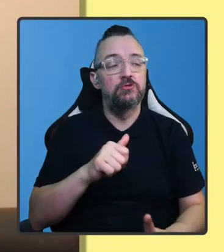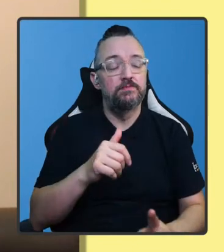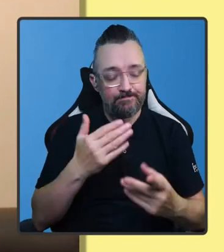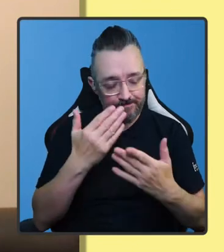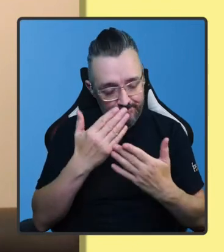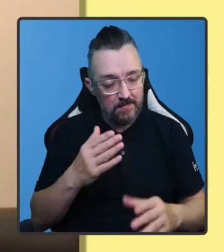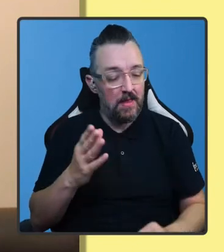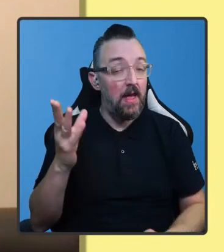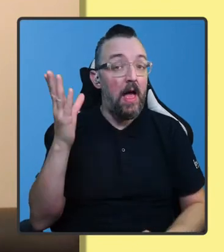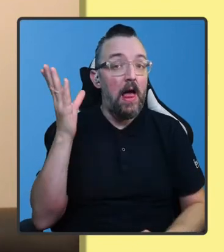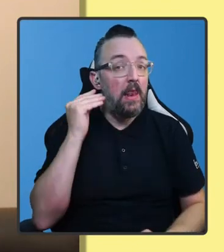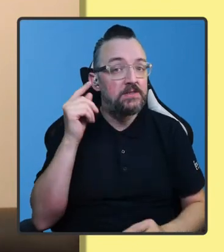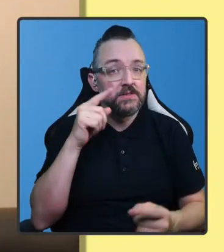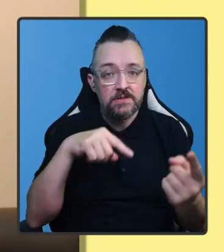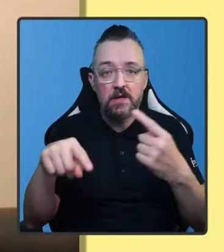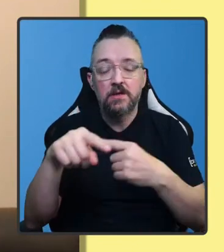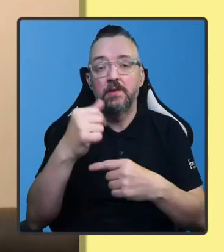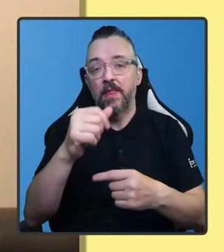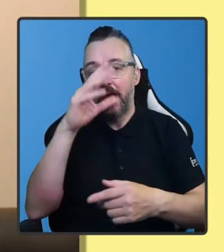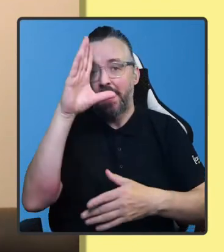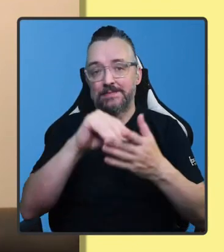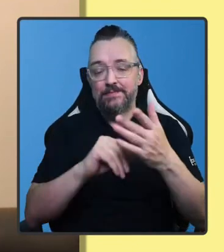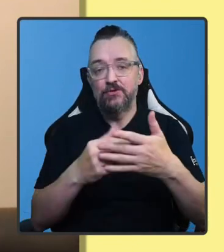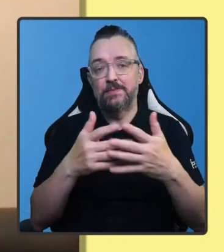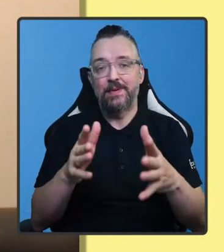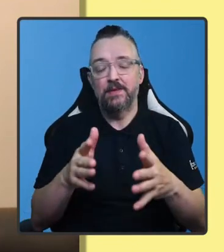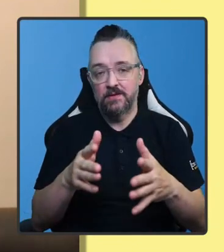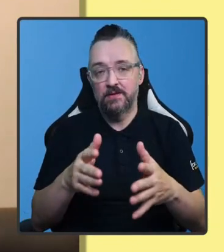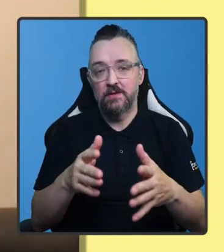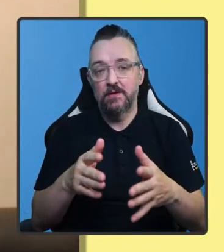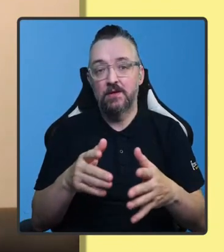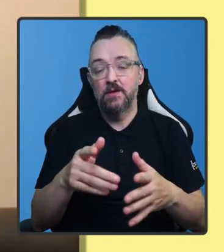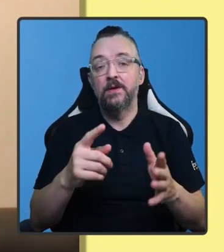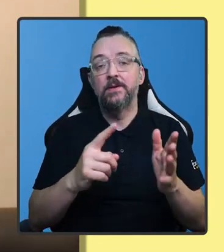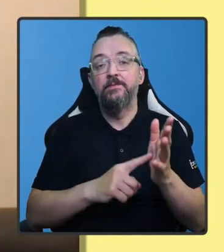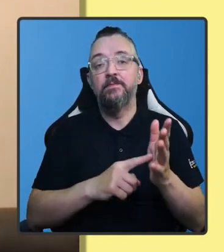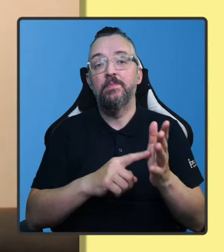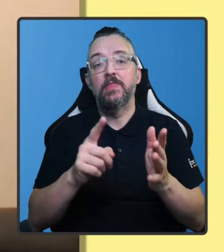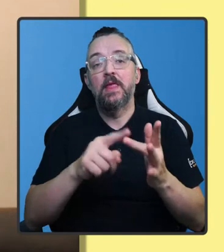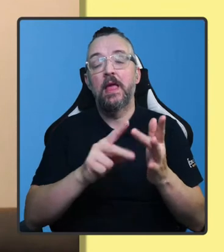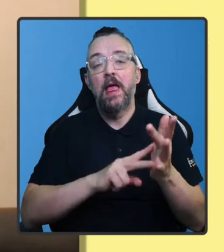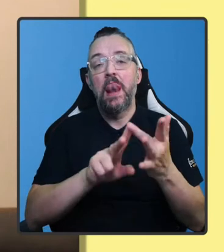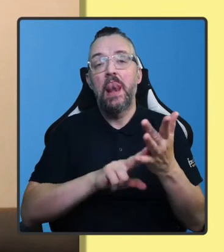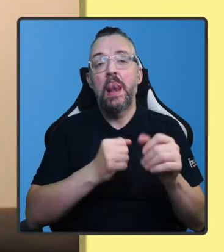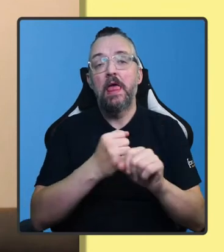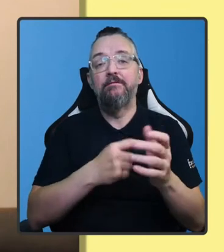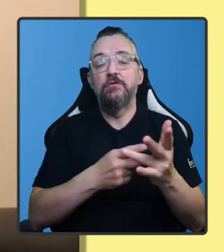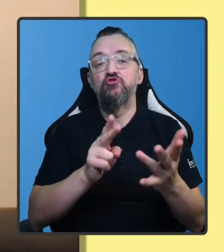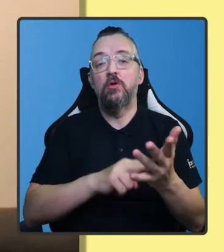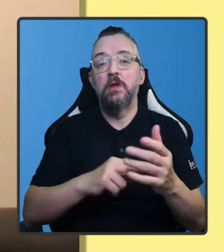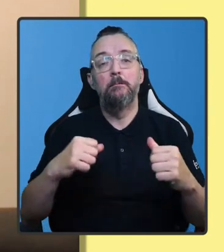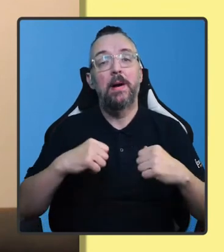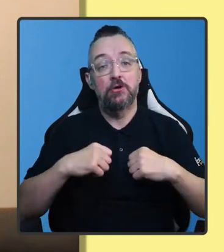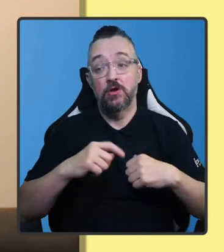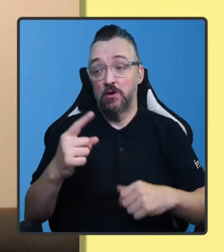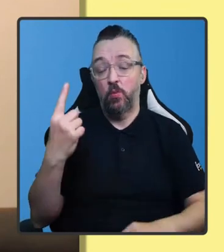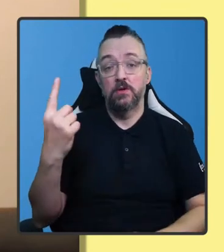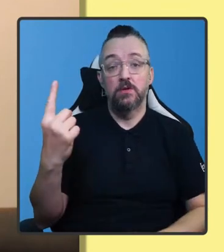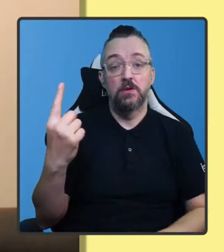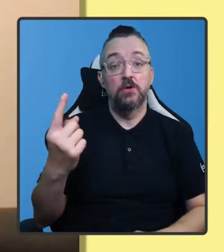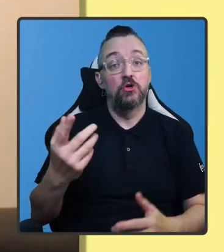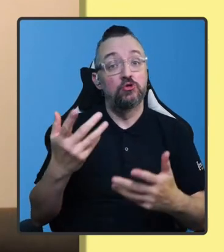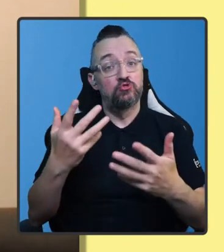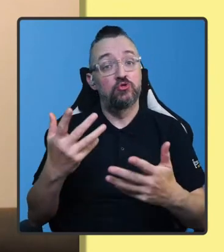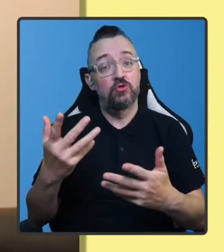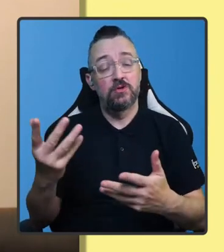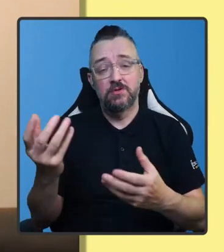to those people who have experienced the system. Livingston manager David Martindale is one such person. Today, he is an exemplar